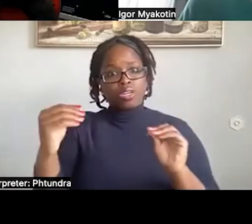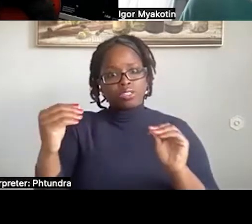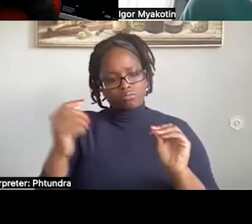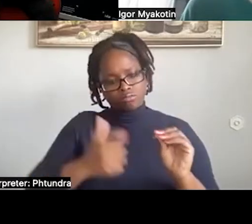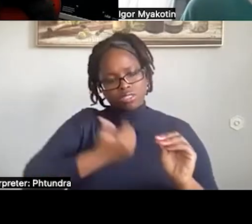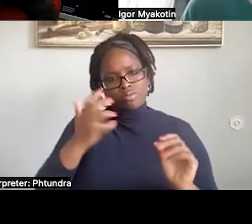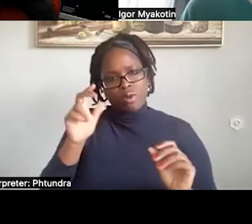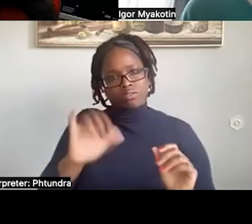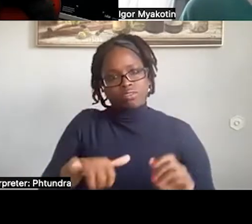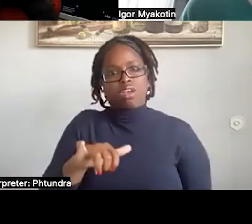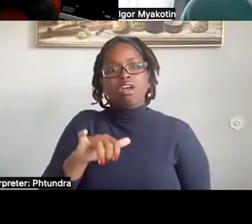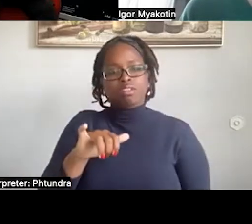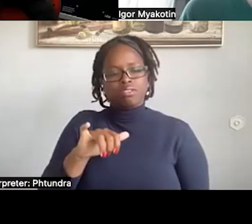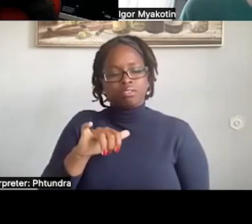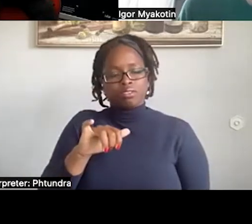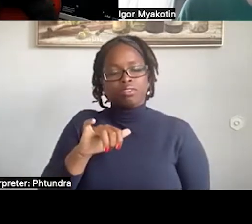is